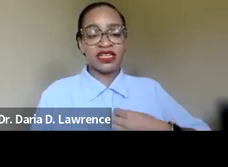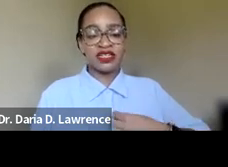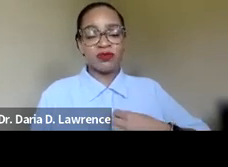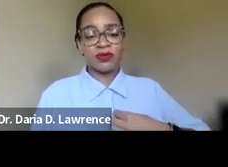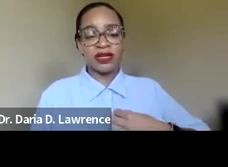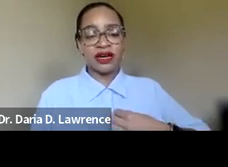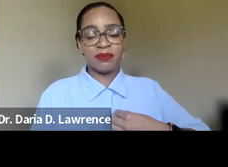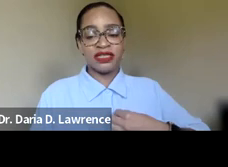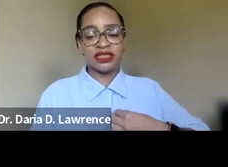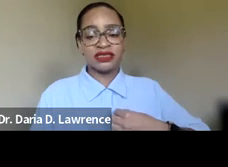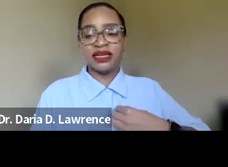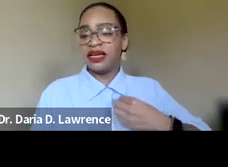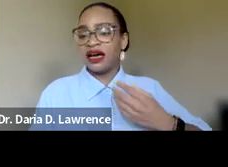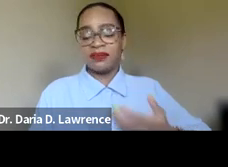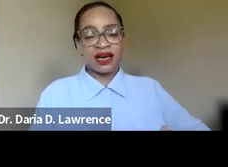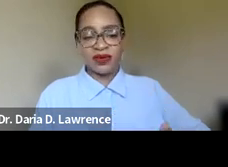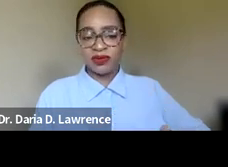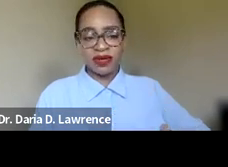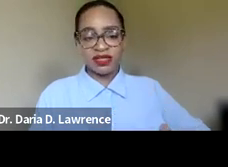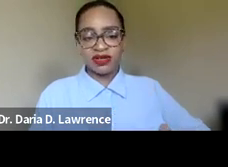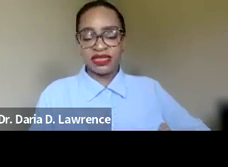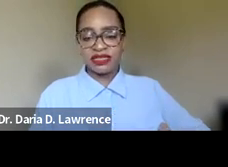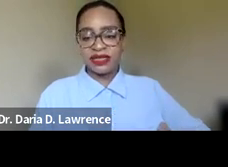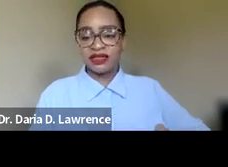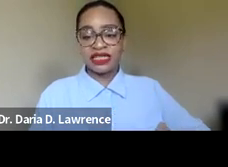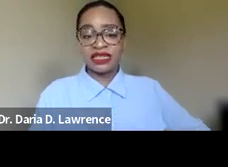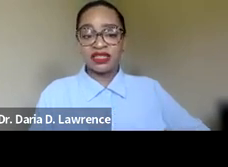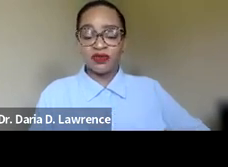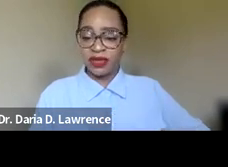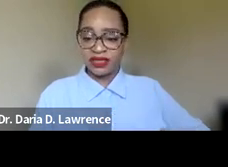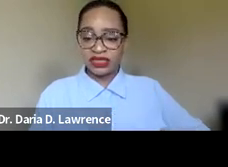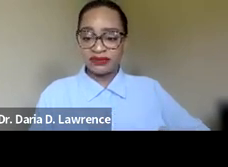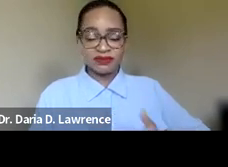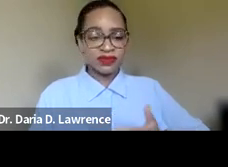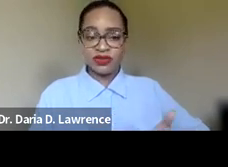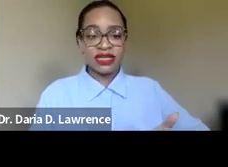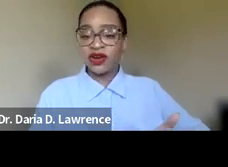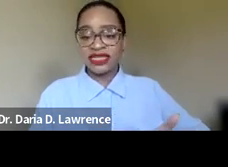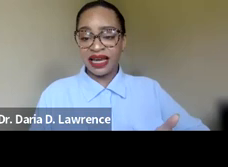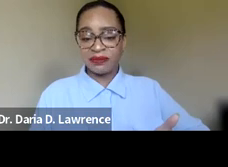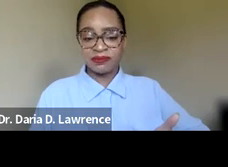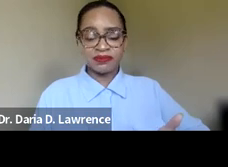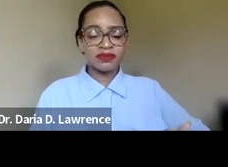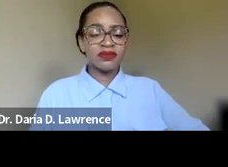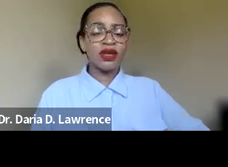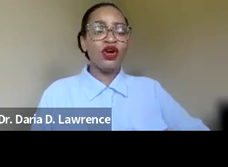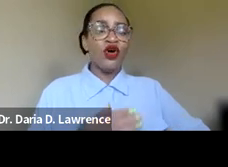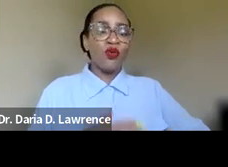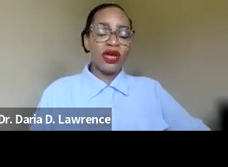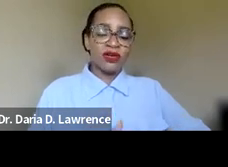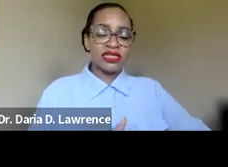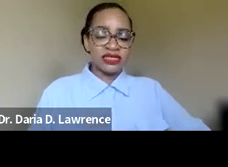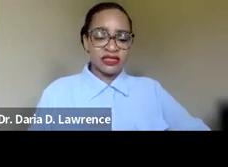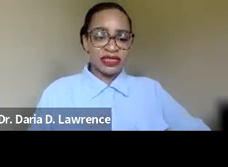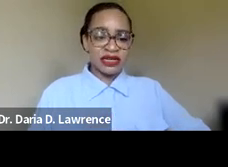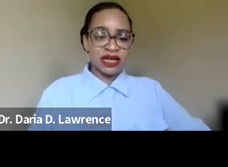have a concern with reading comprehension, I'm not going to administer an assessment that looks at sentence formulation. Two things aren't the same.